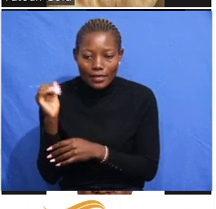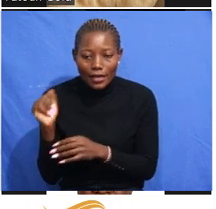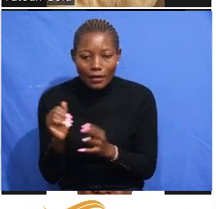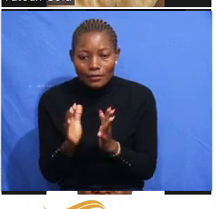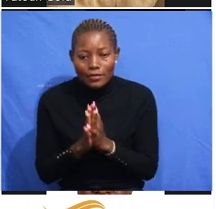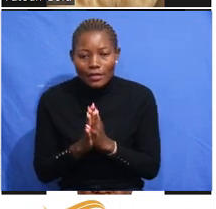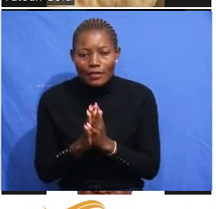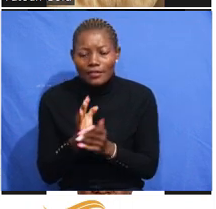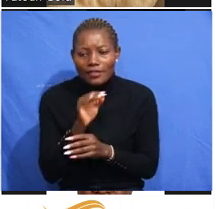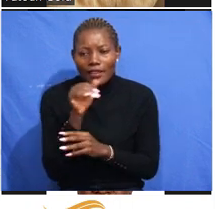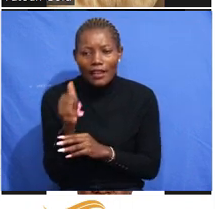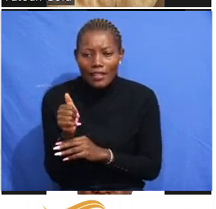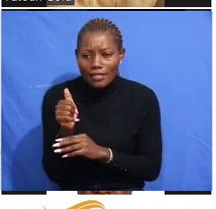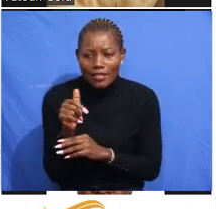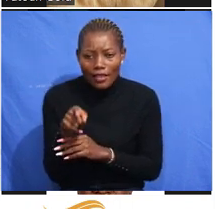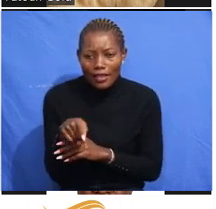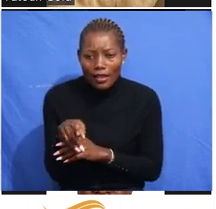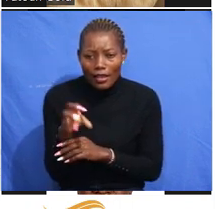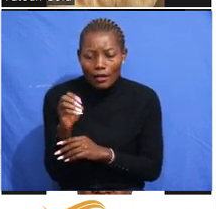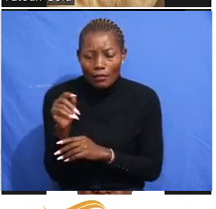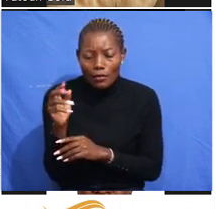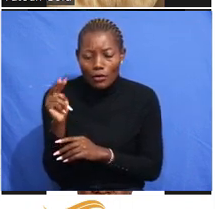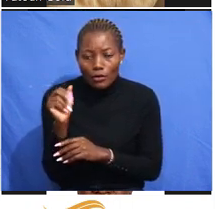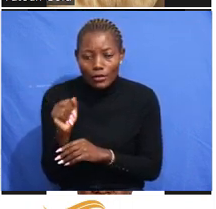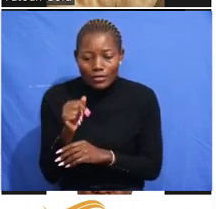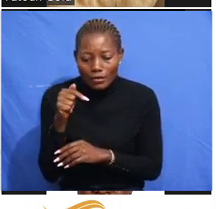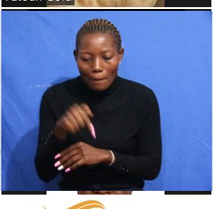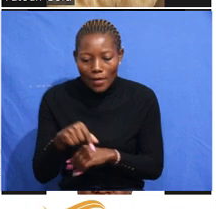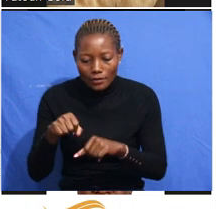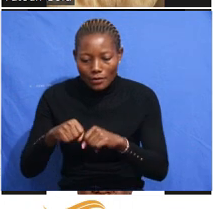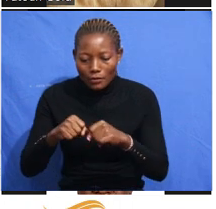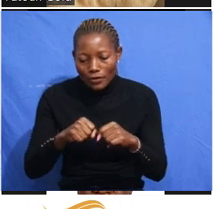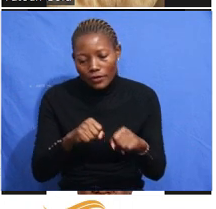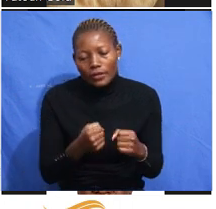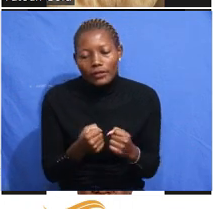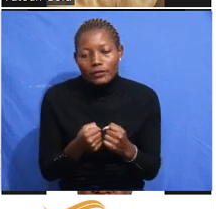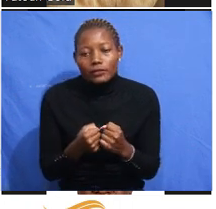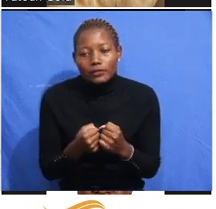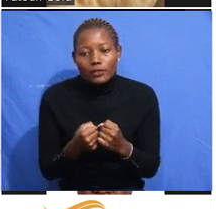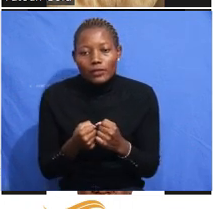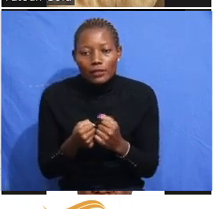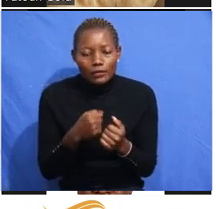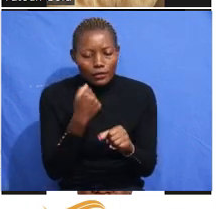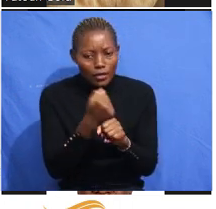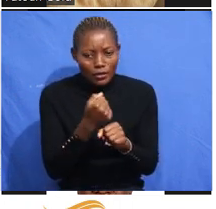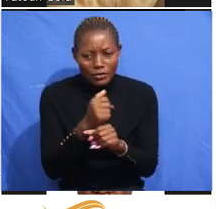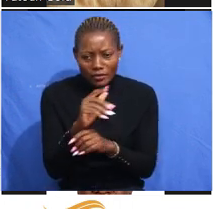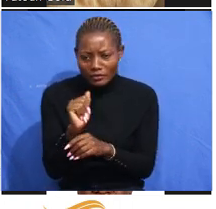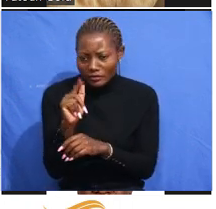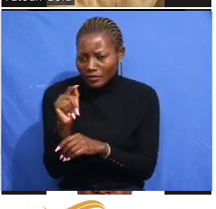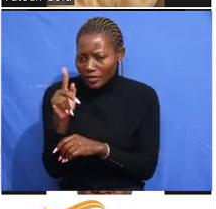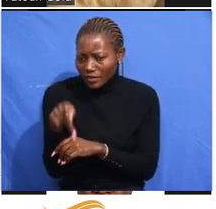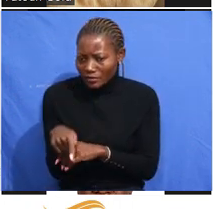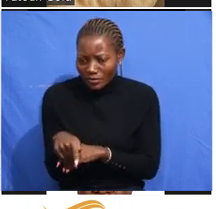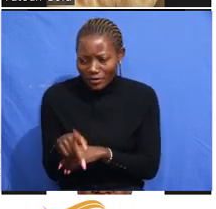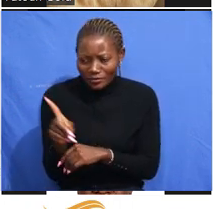extent will always have to be broken down to manufacture this ATP. I will not take you through.